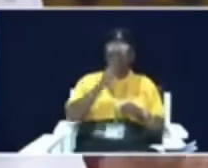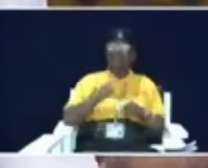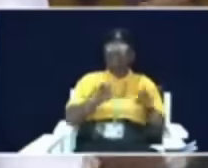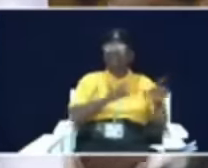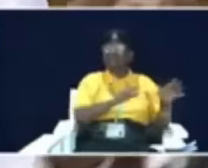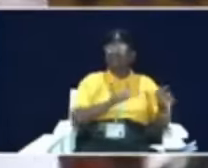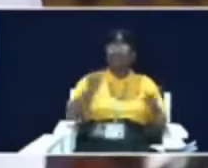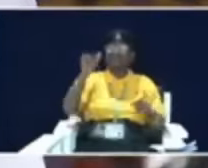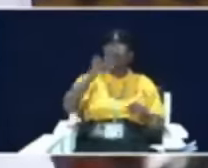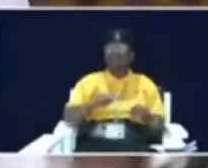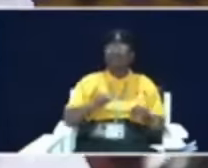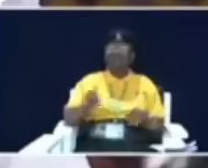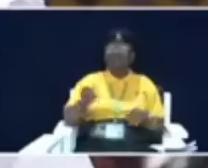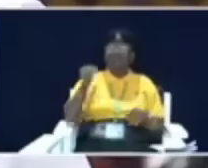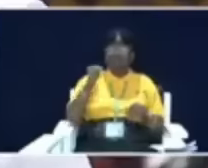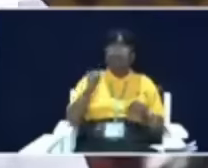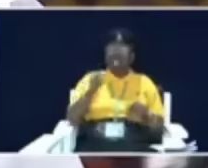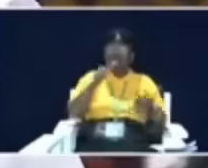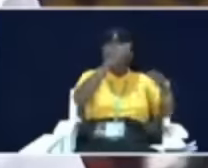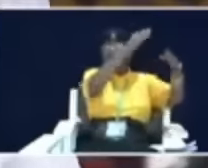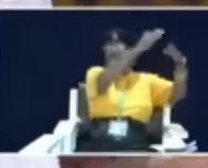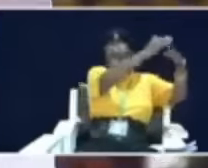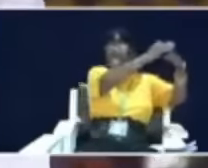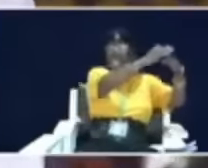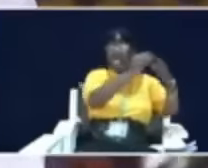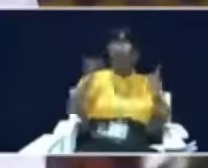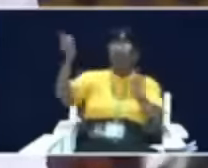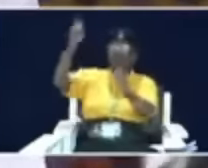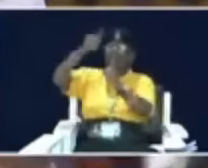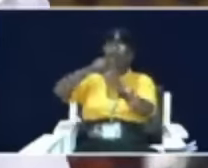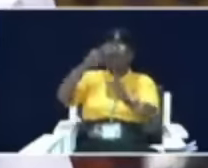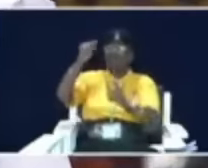And they were stuck there until the enemy caught up with them.